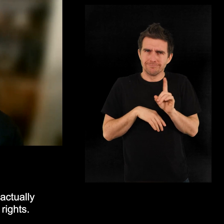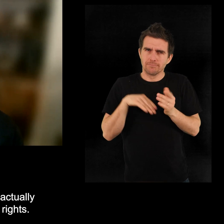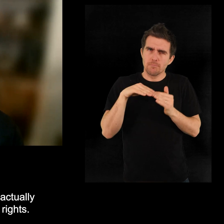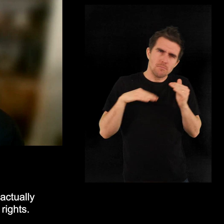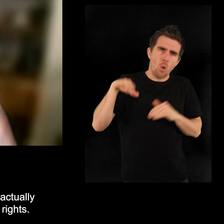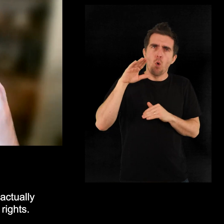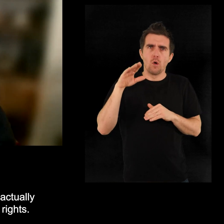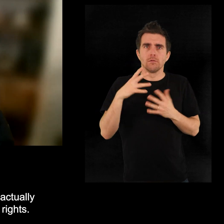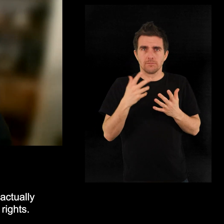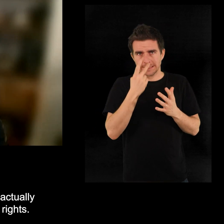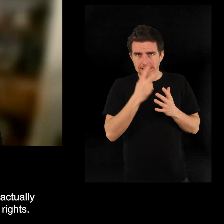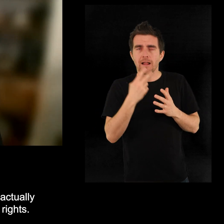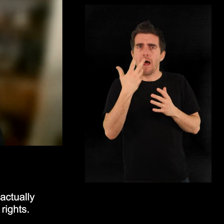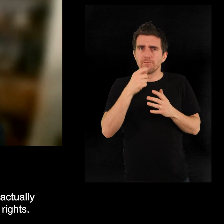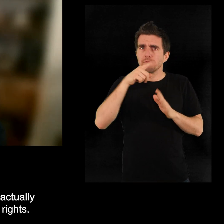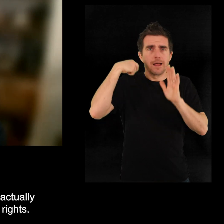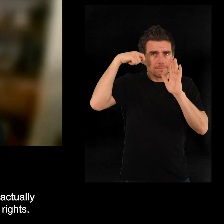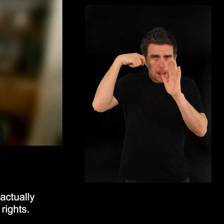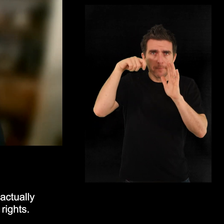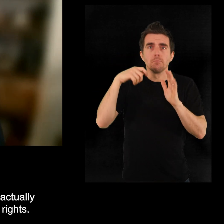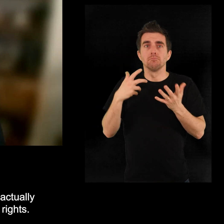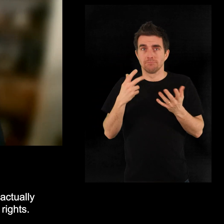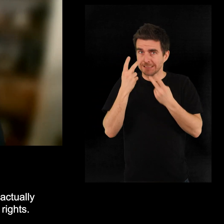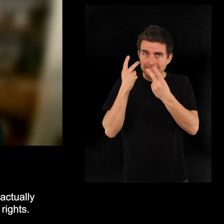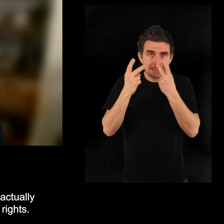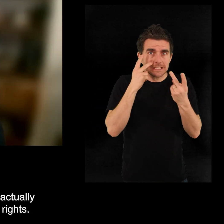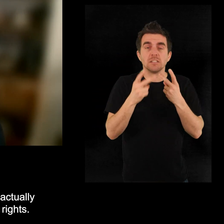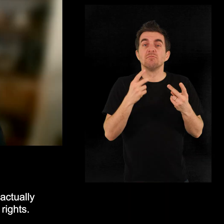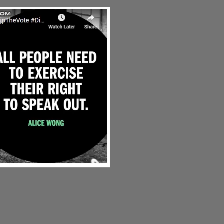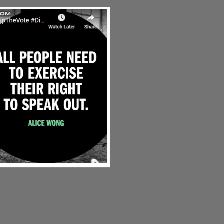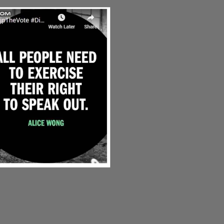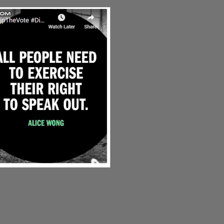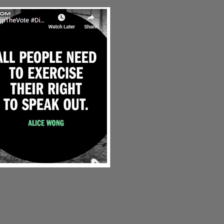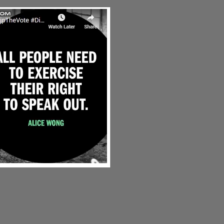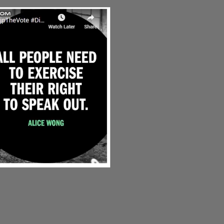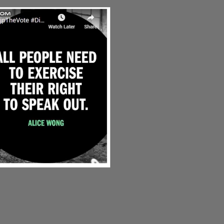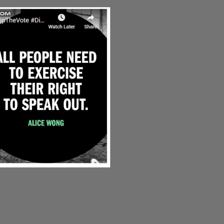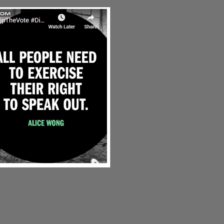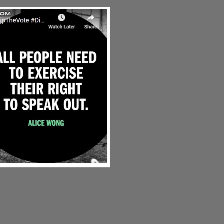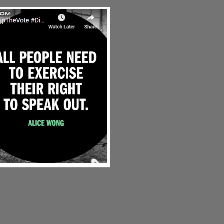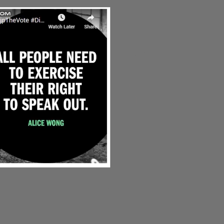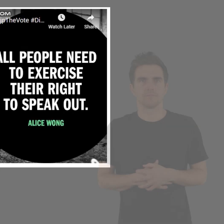ensure democracy is about how we actually get people to exercise those rights.